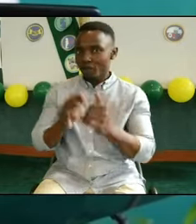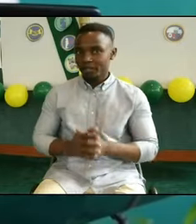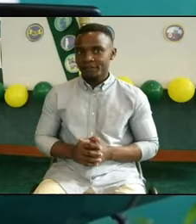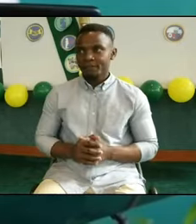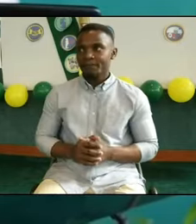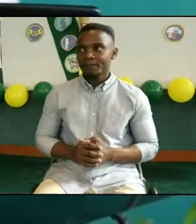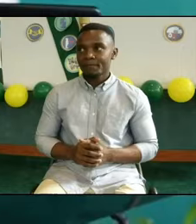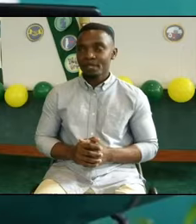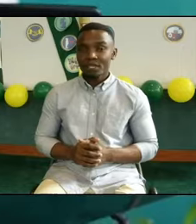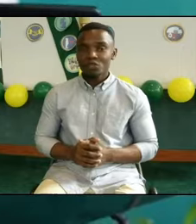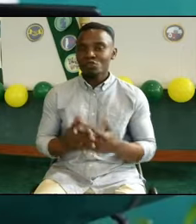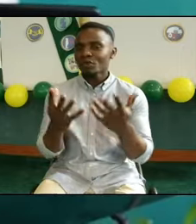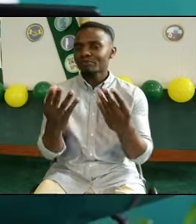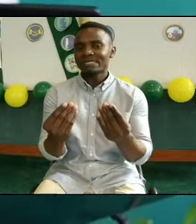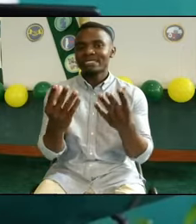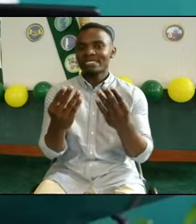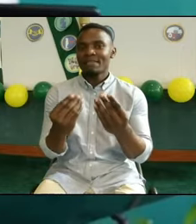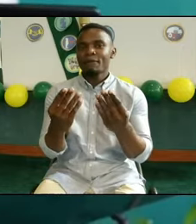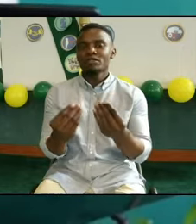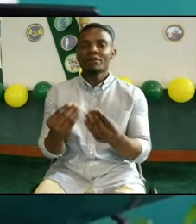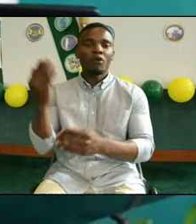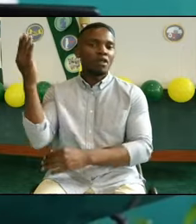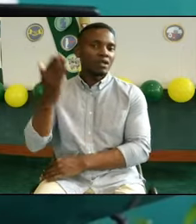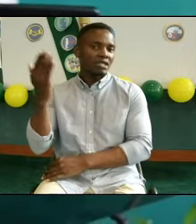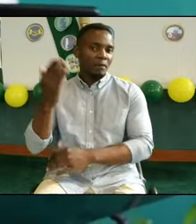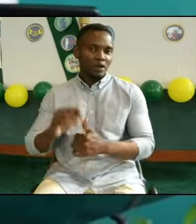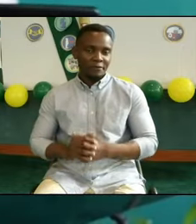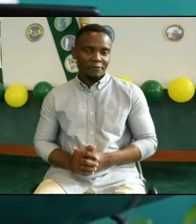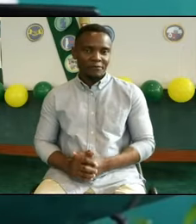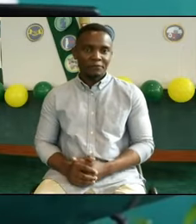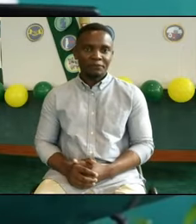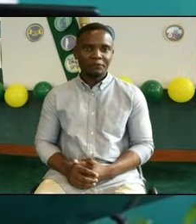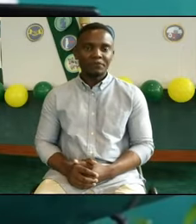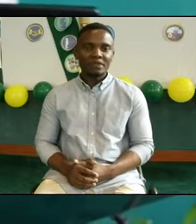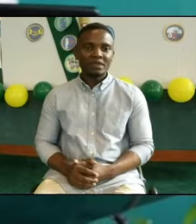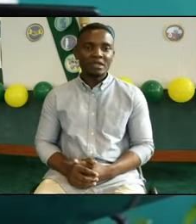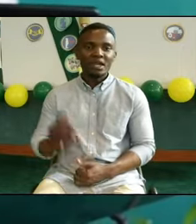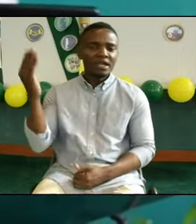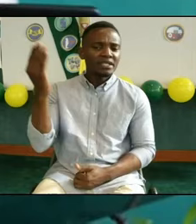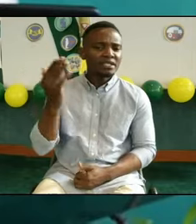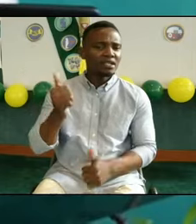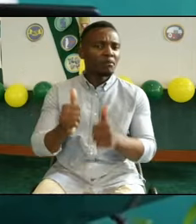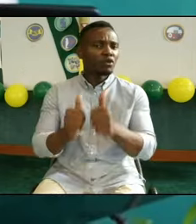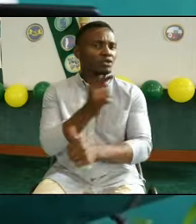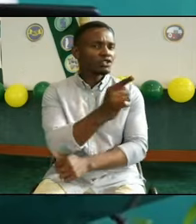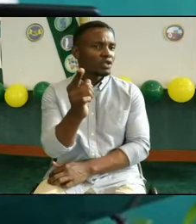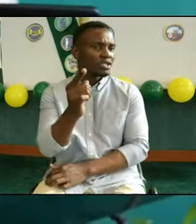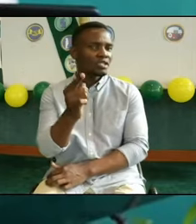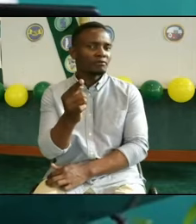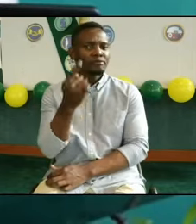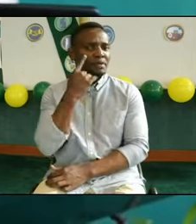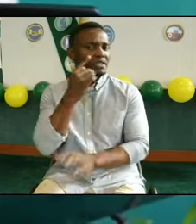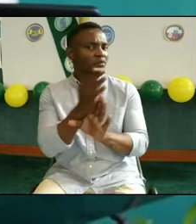to the very simple sermon I'm going to preach. It is a sermon you have seen before,